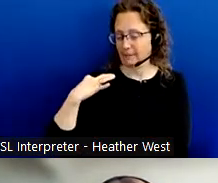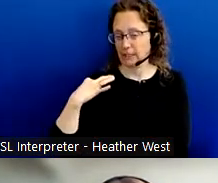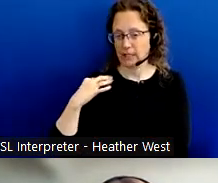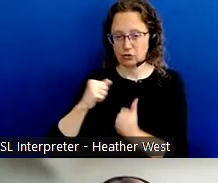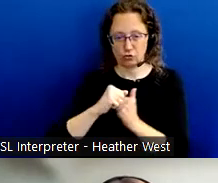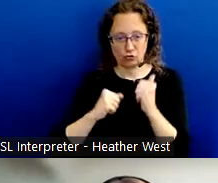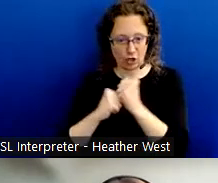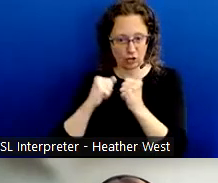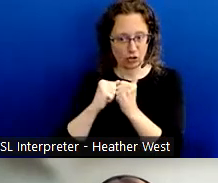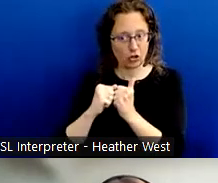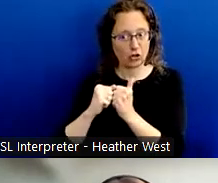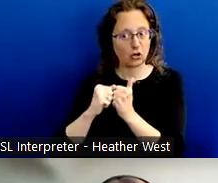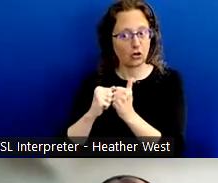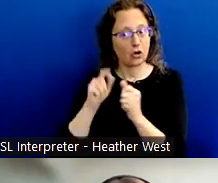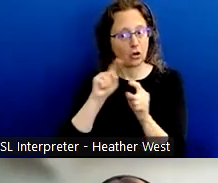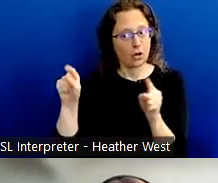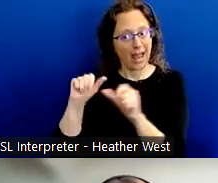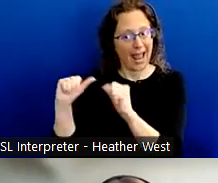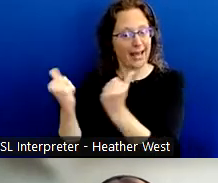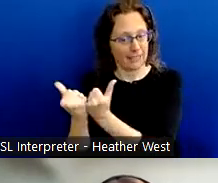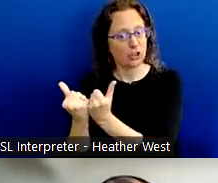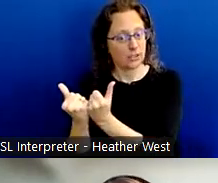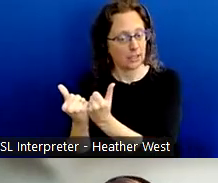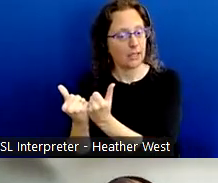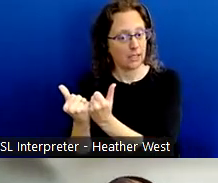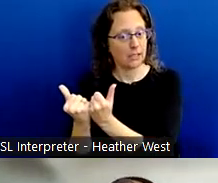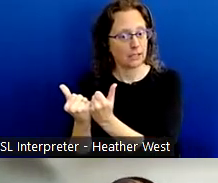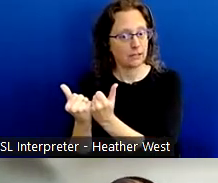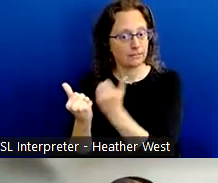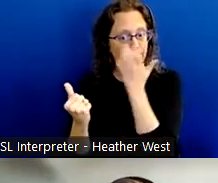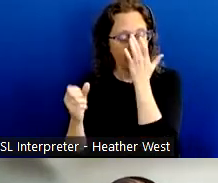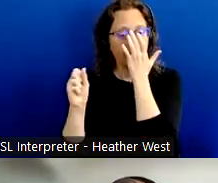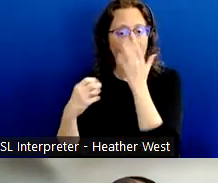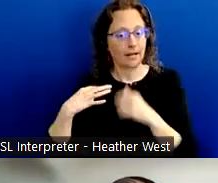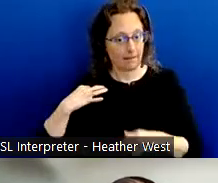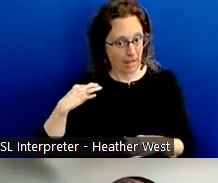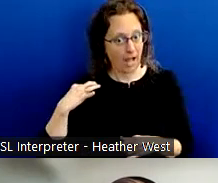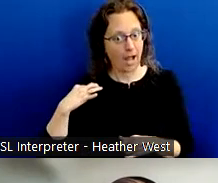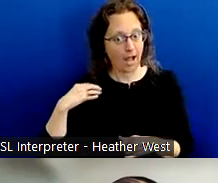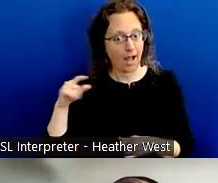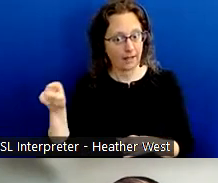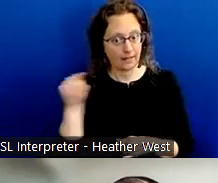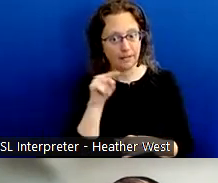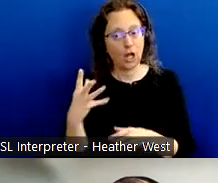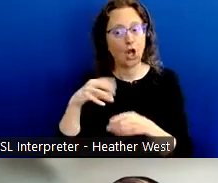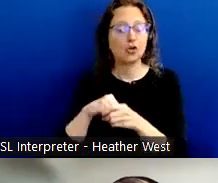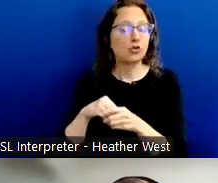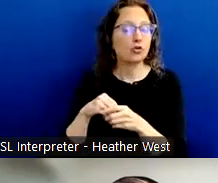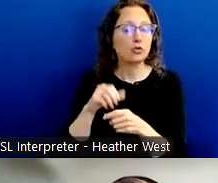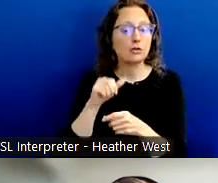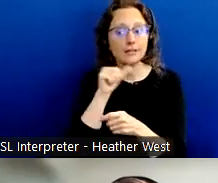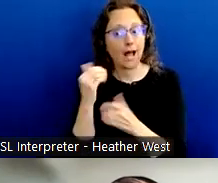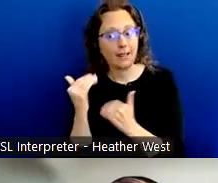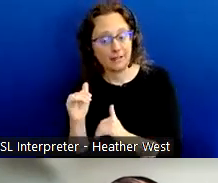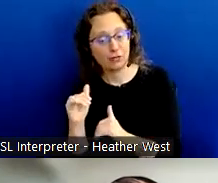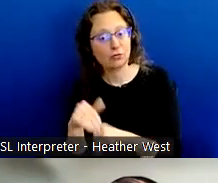Eligible agencies can be applicants, and these agency applicants include but are not limited to